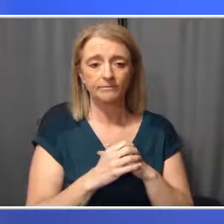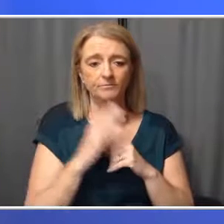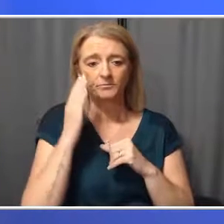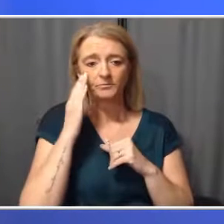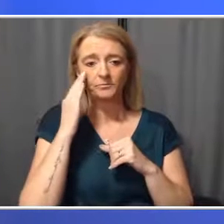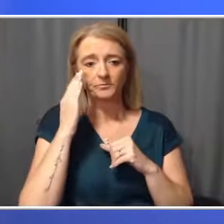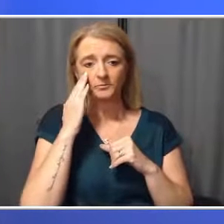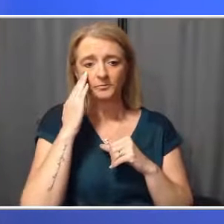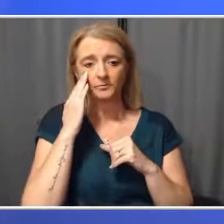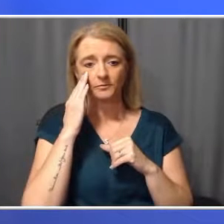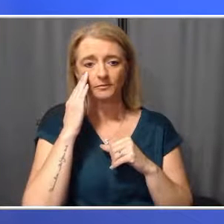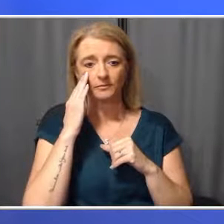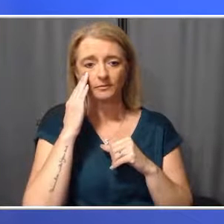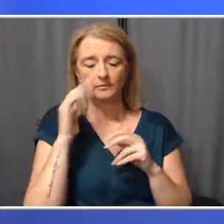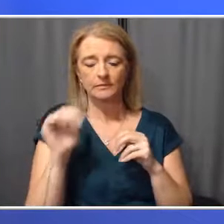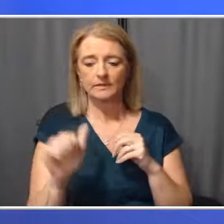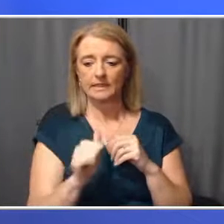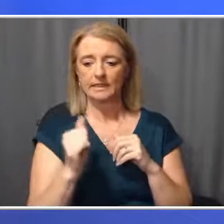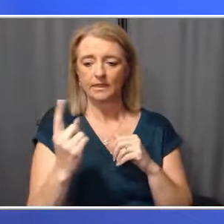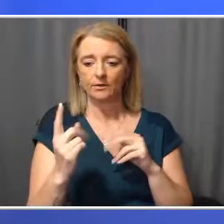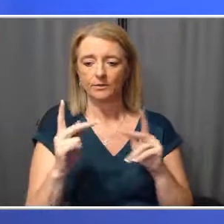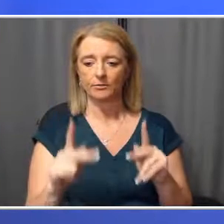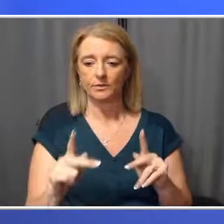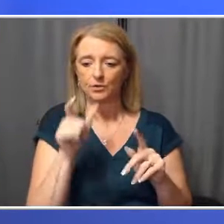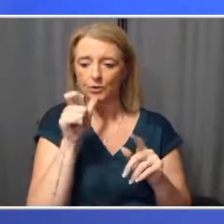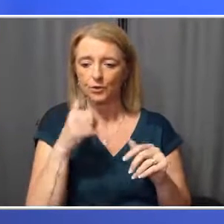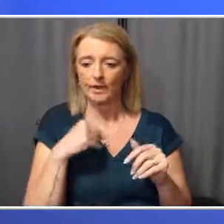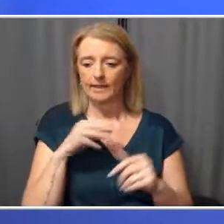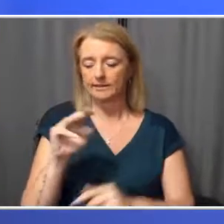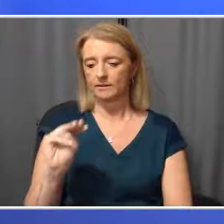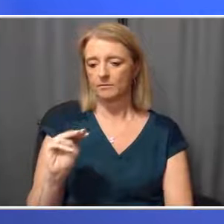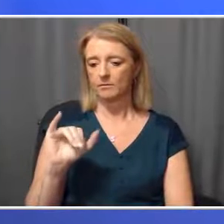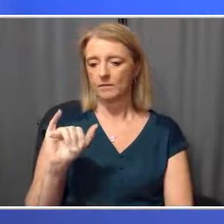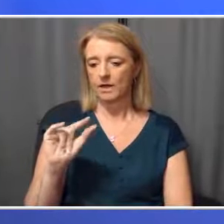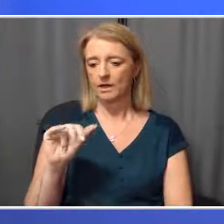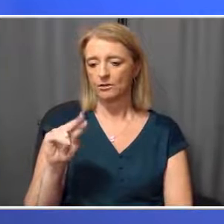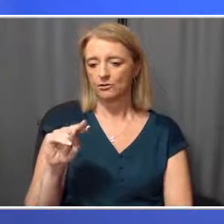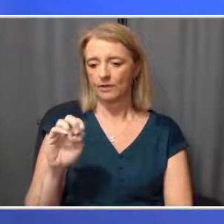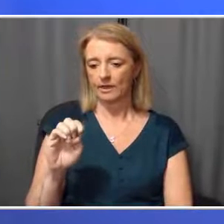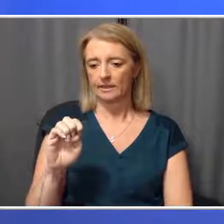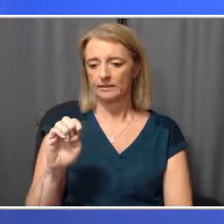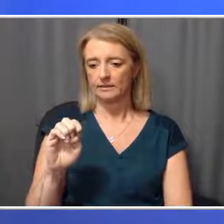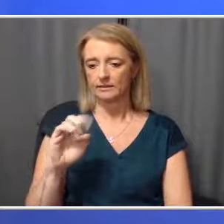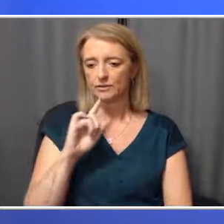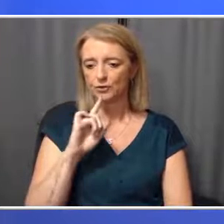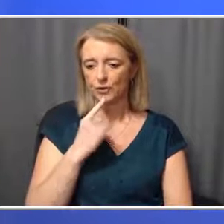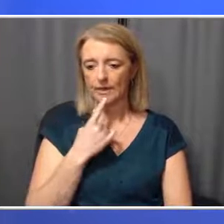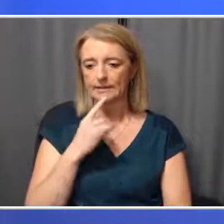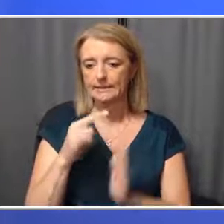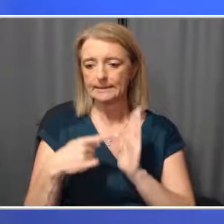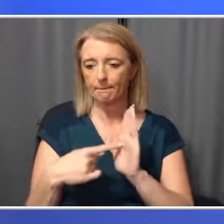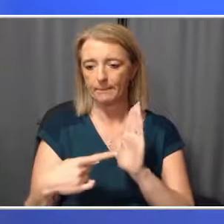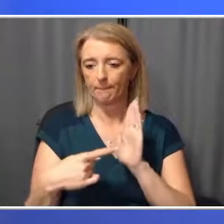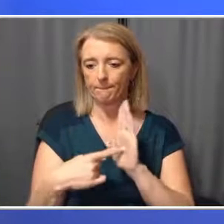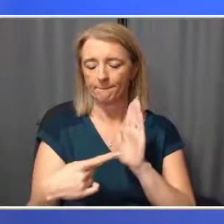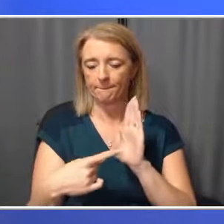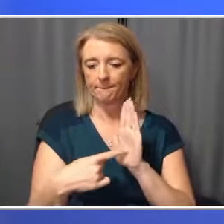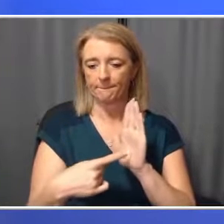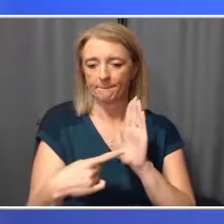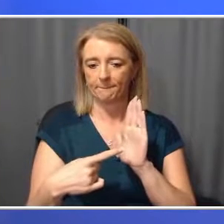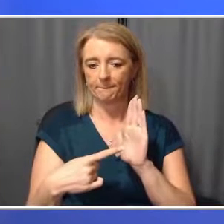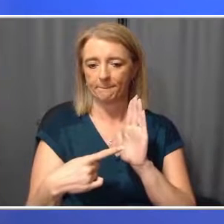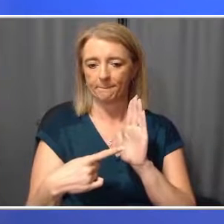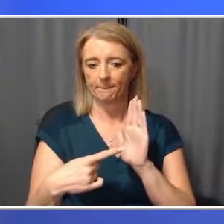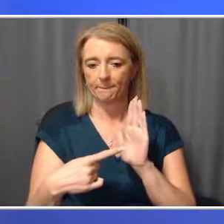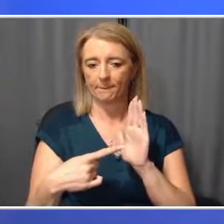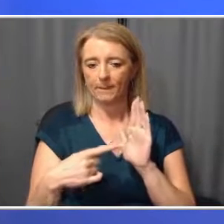rude. You want doctors to like you. But, you know, still stay on it. New things come out constantly, and it's